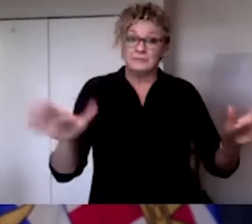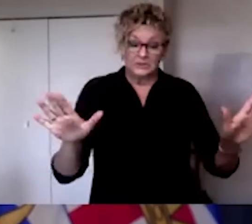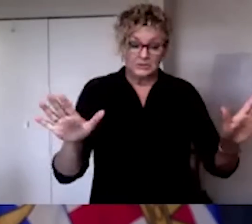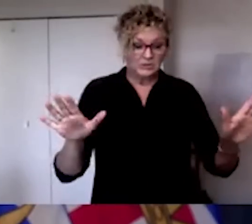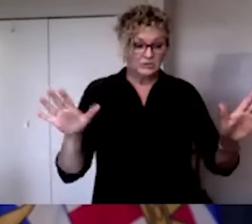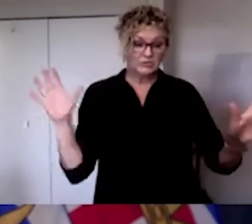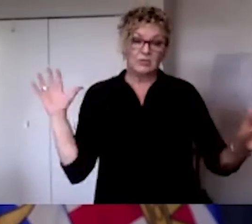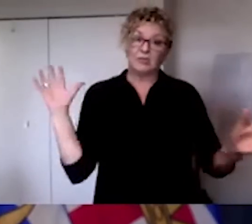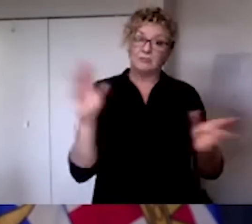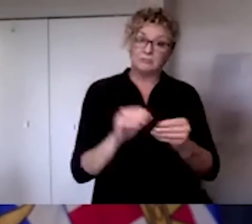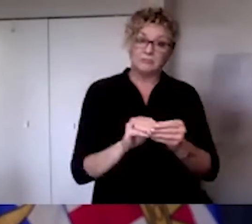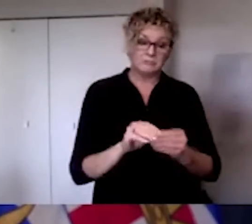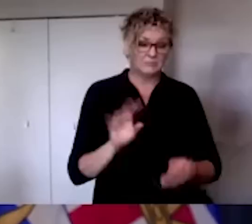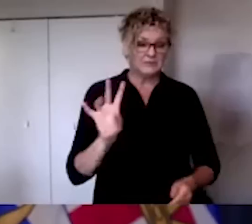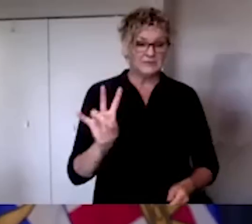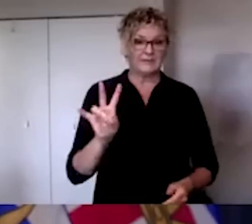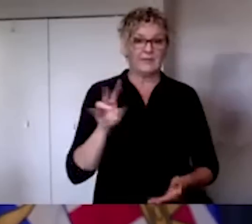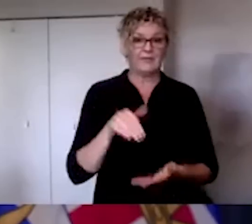There are